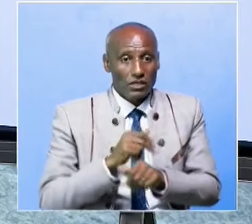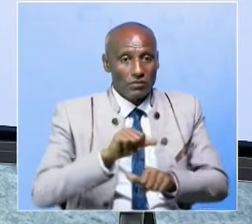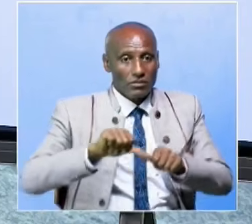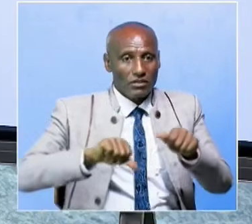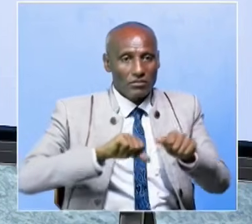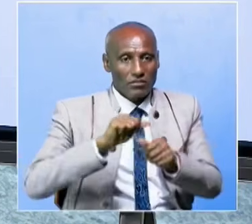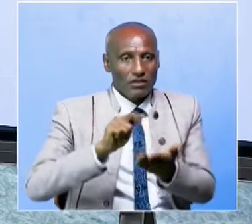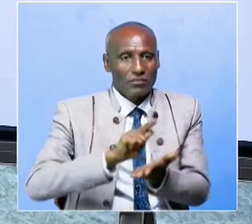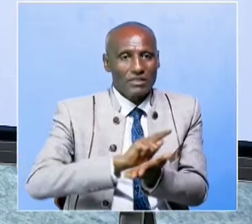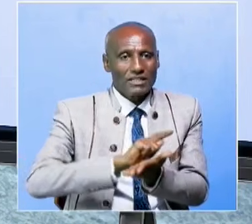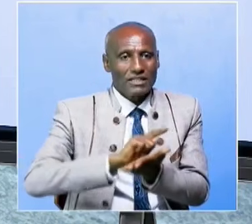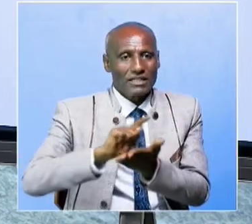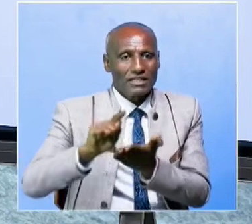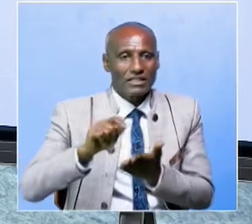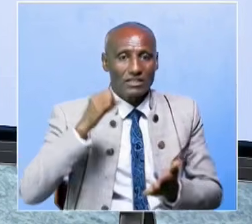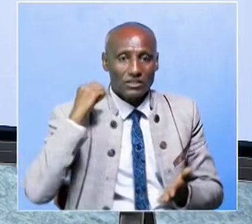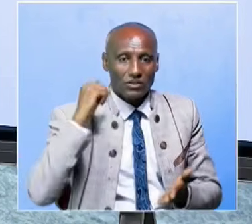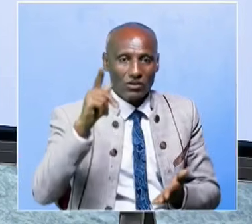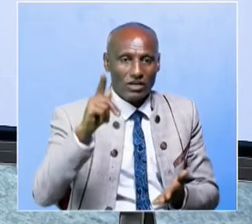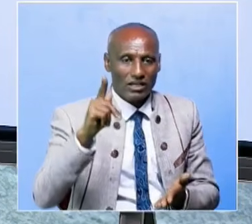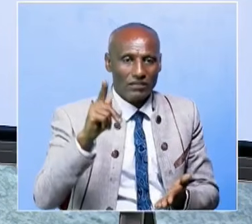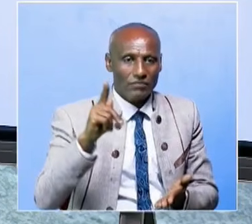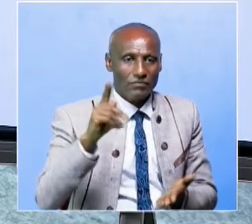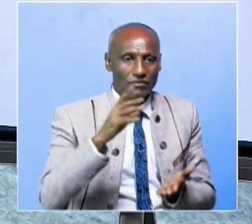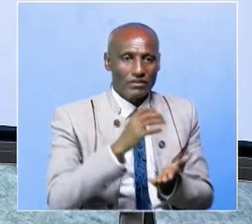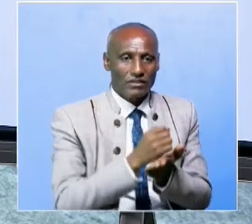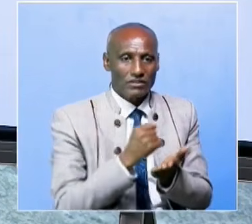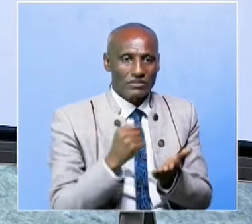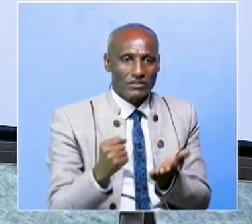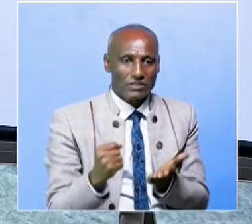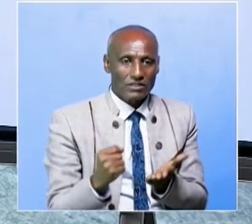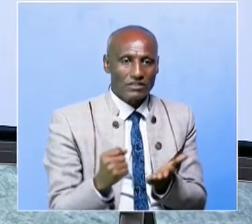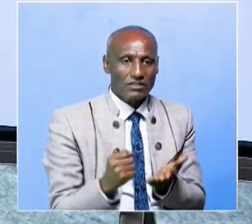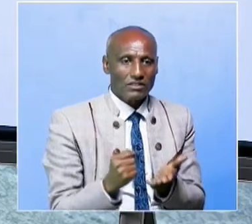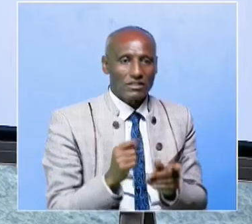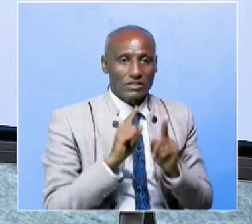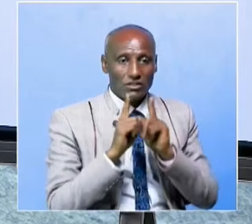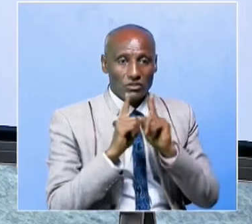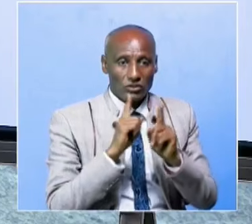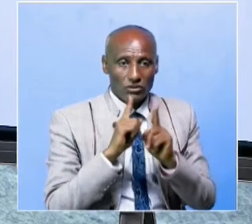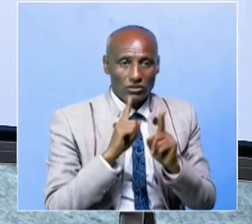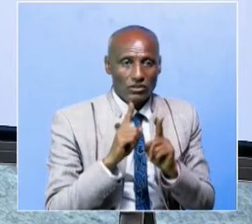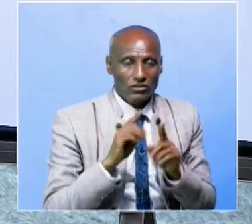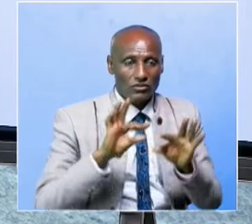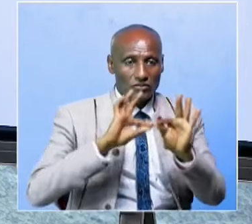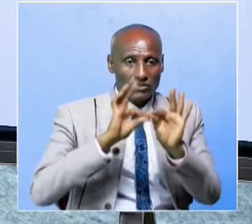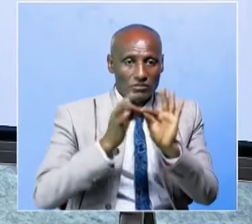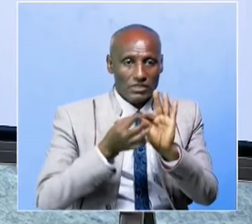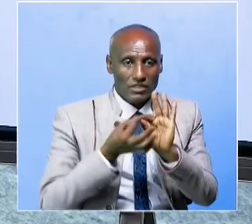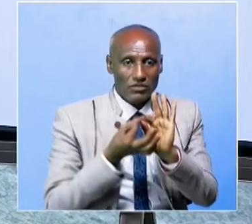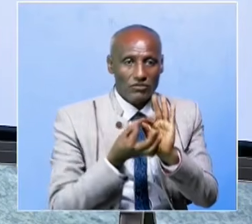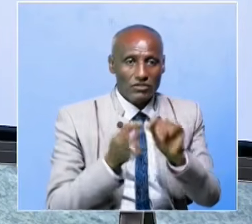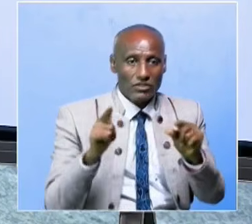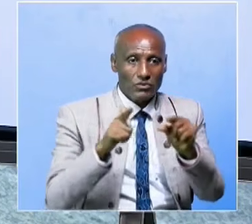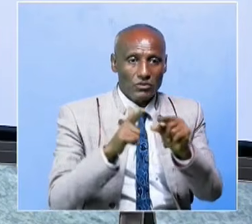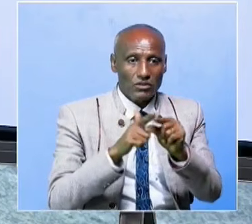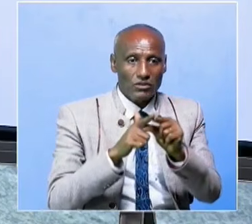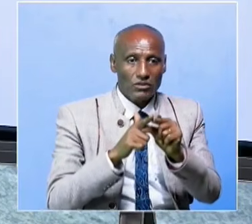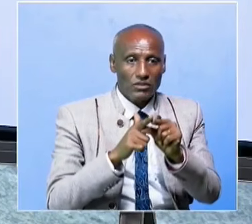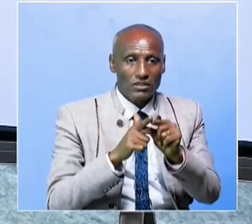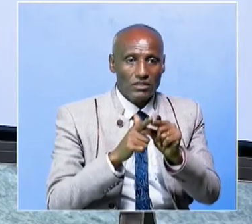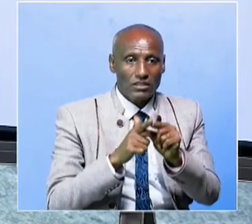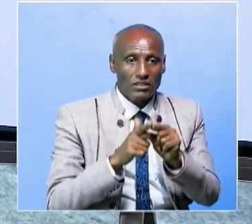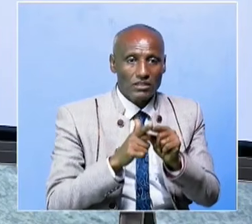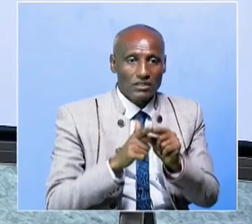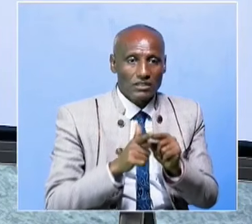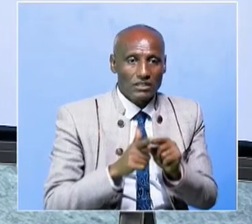environment clean. Okay, so since we talked about all the meanings of these words, let's do